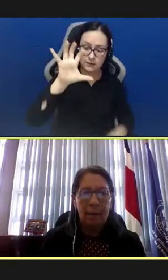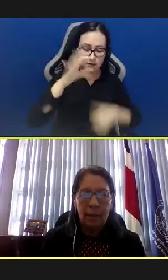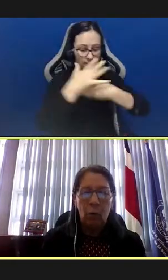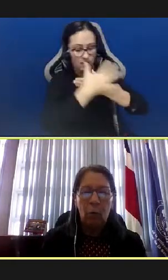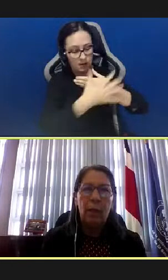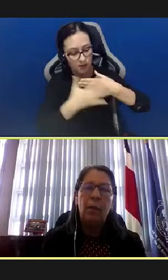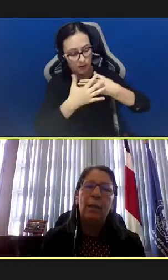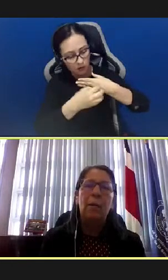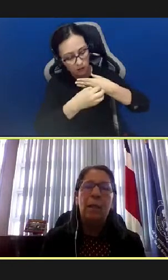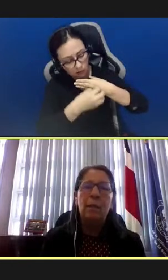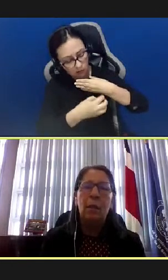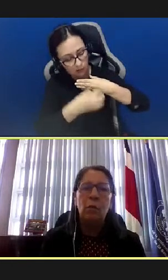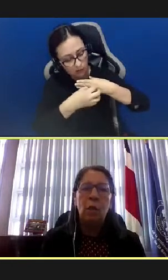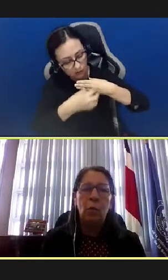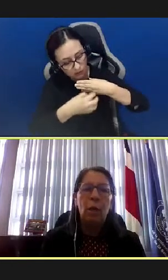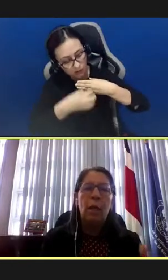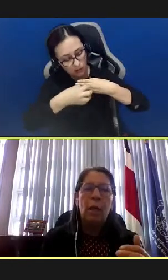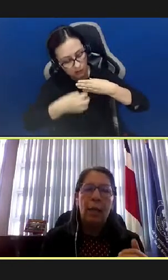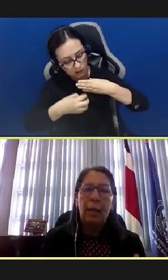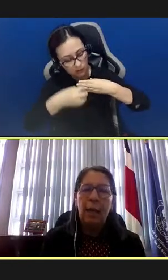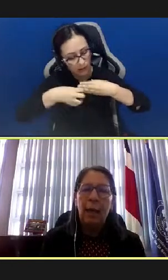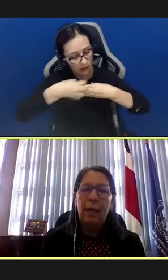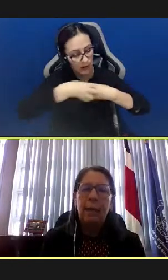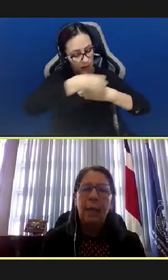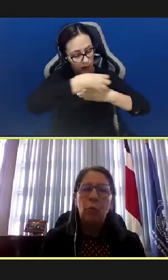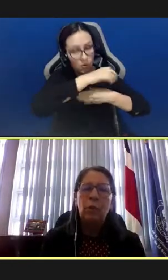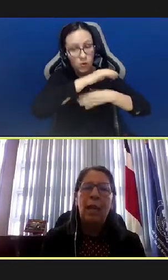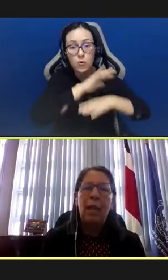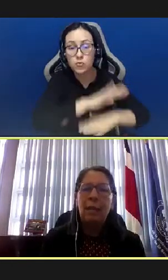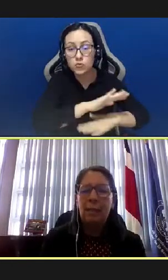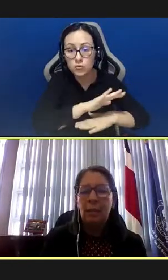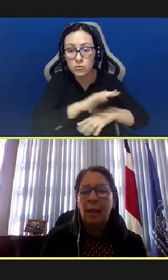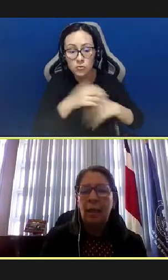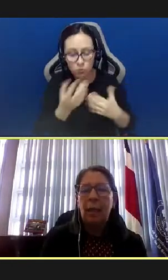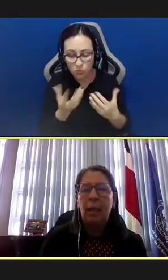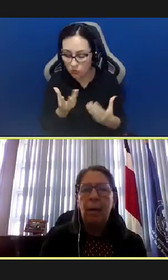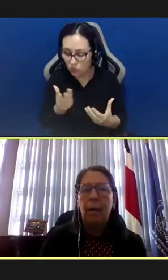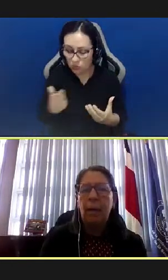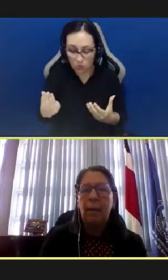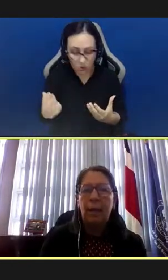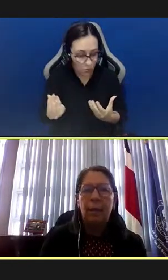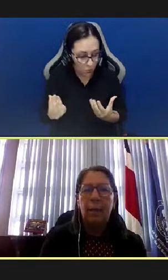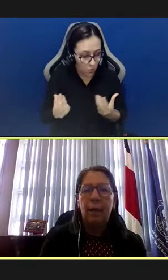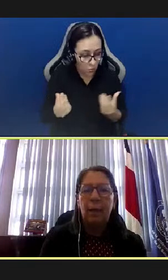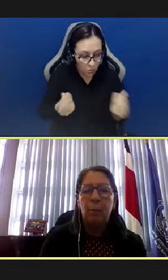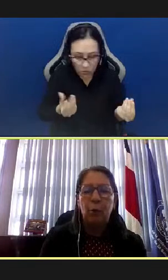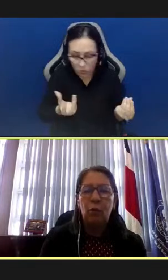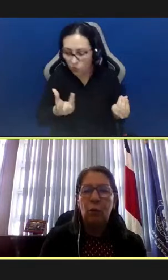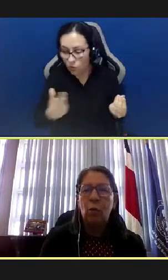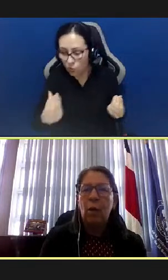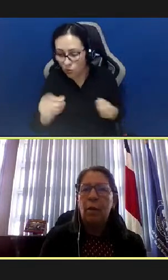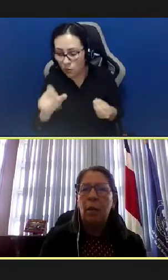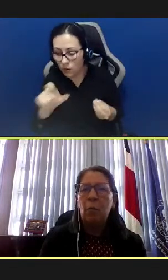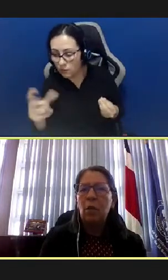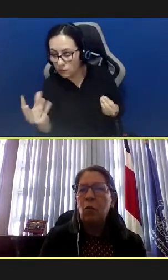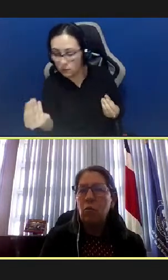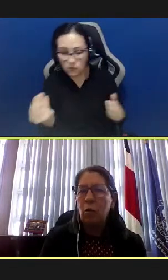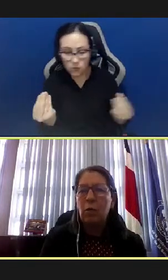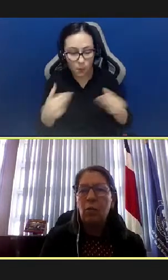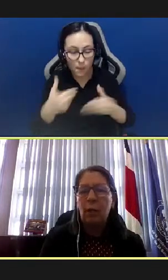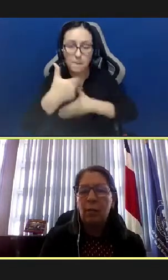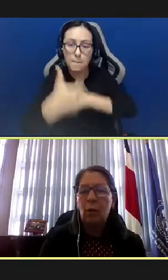This board is actually subdivided into several other agencies where we work with the Ministry of